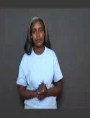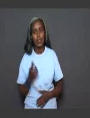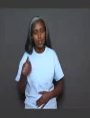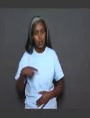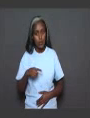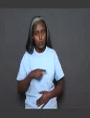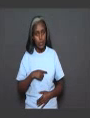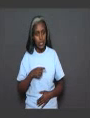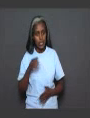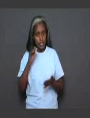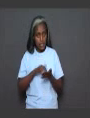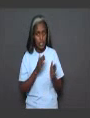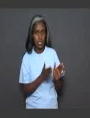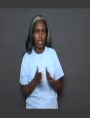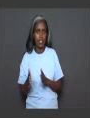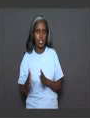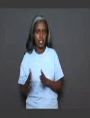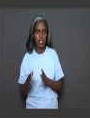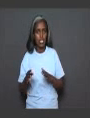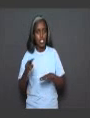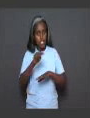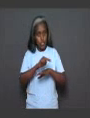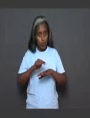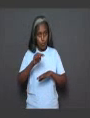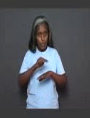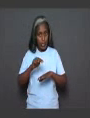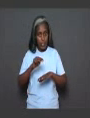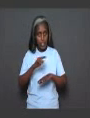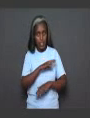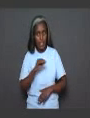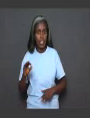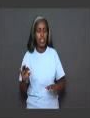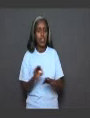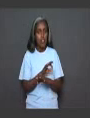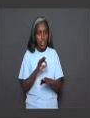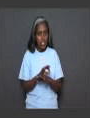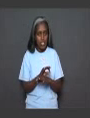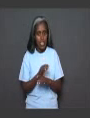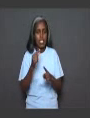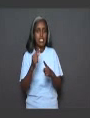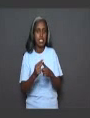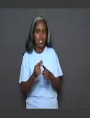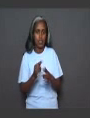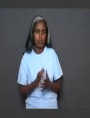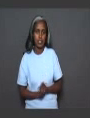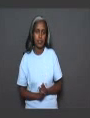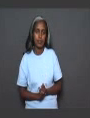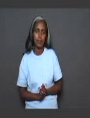We rearrange the numerator and factorize the terms.